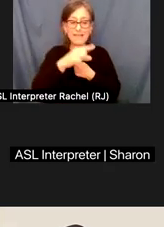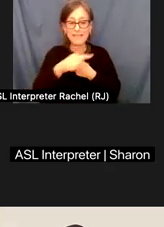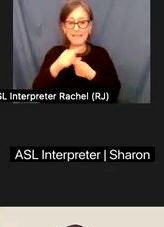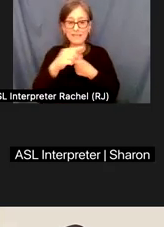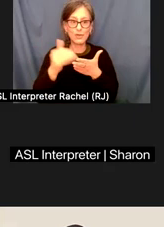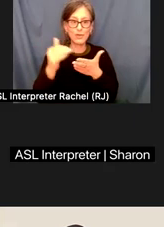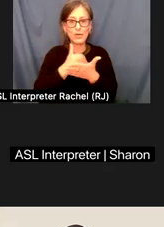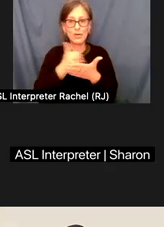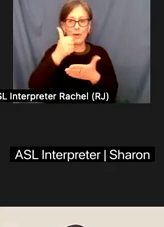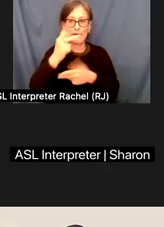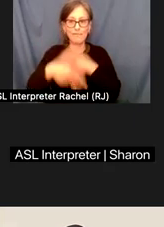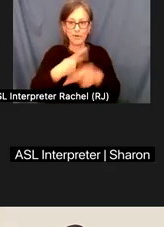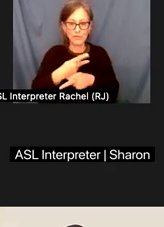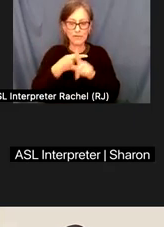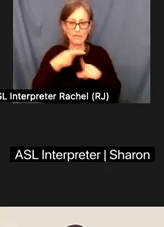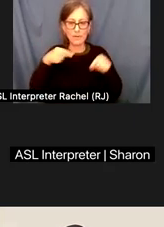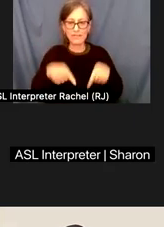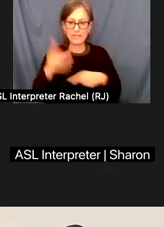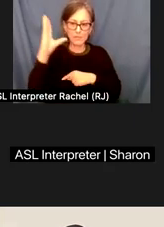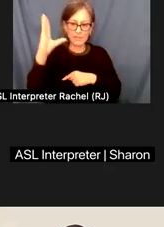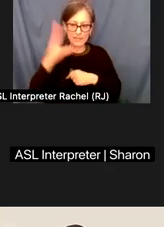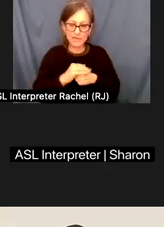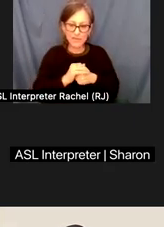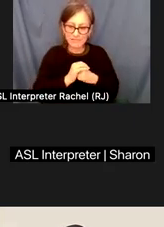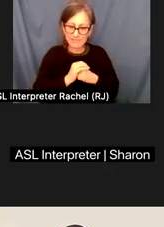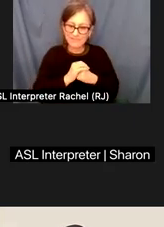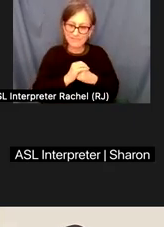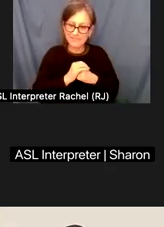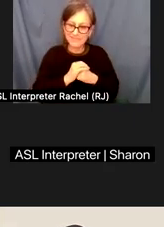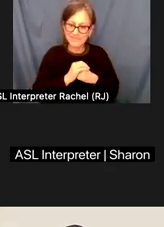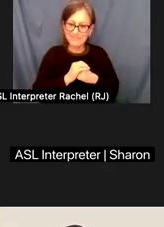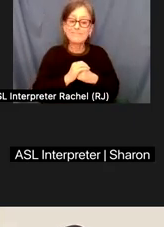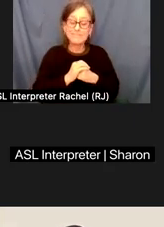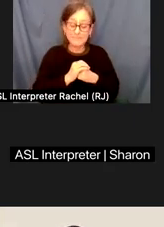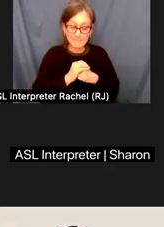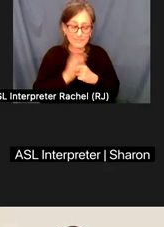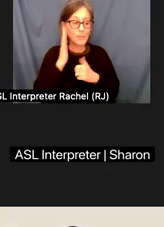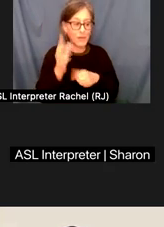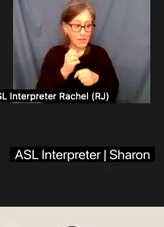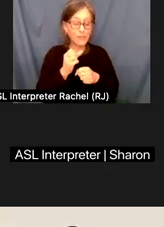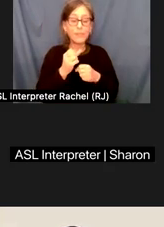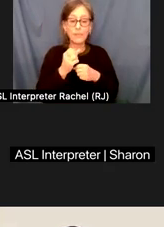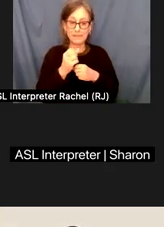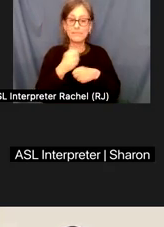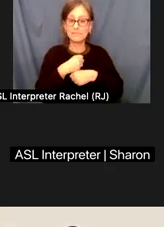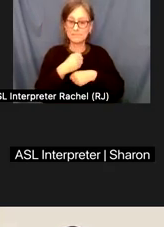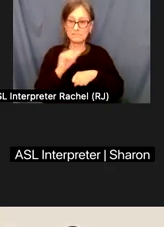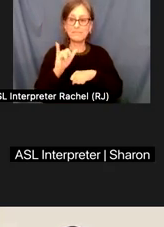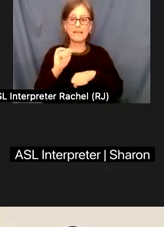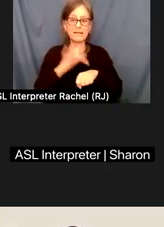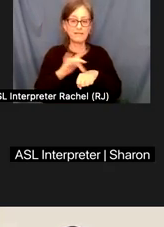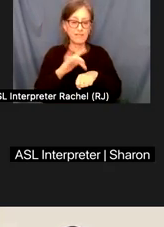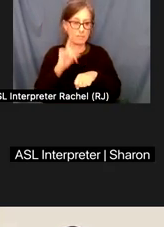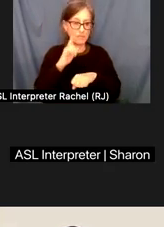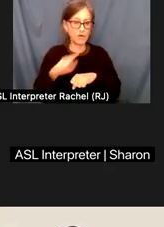newer version that come out of this presentation. So we will be making that available. We are